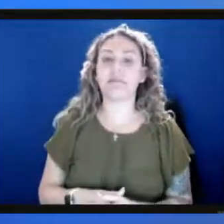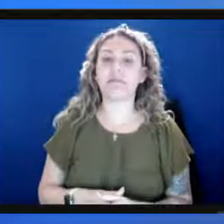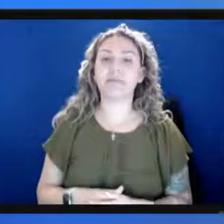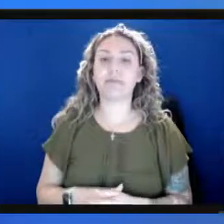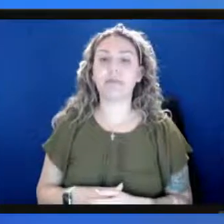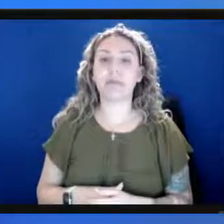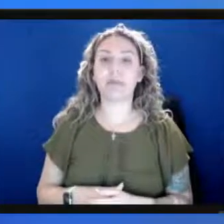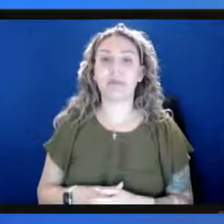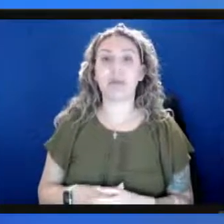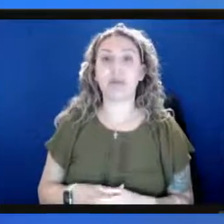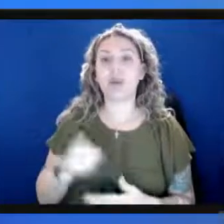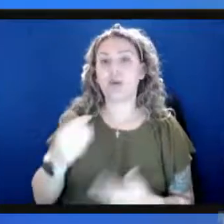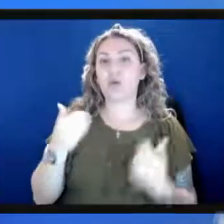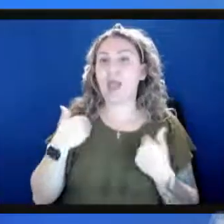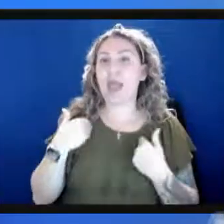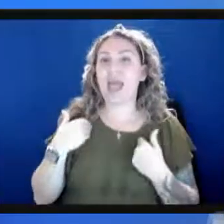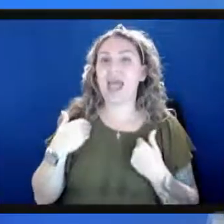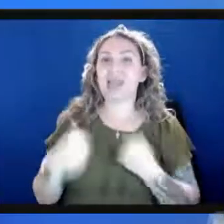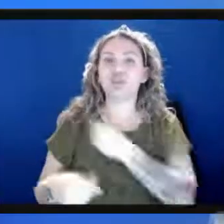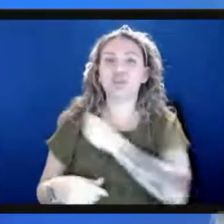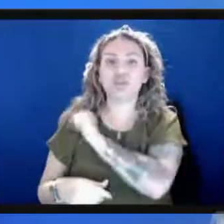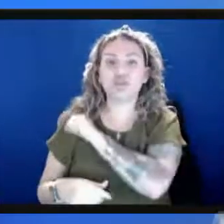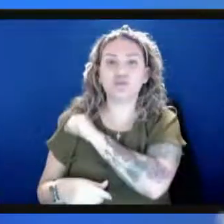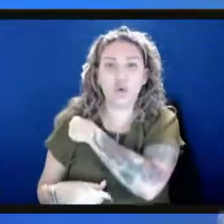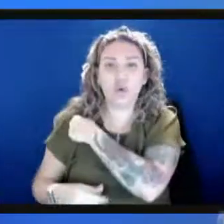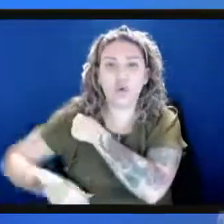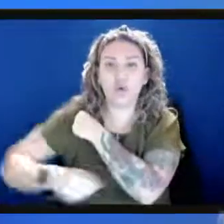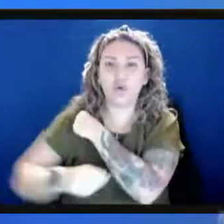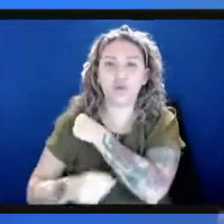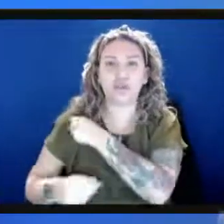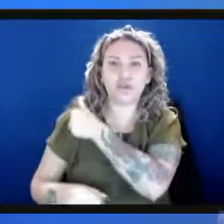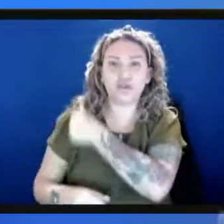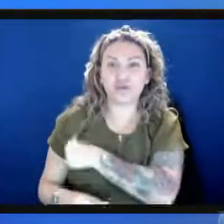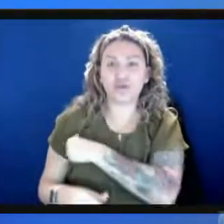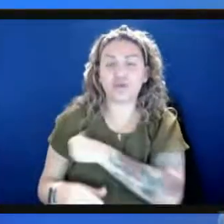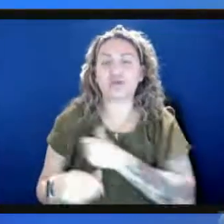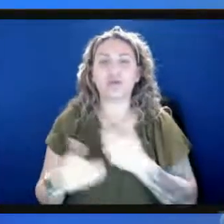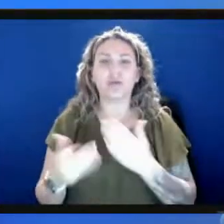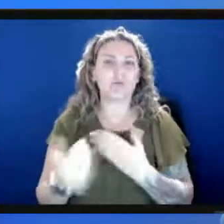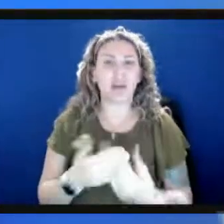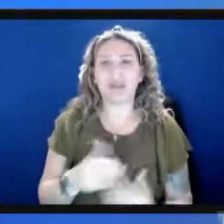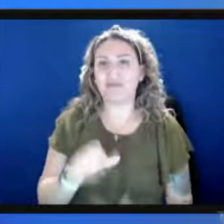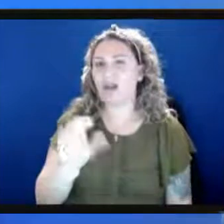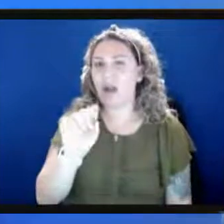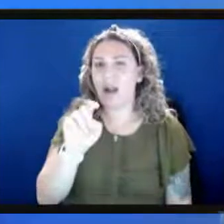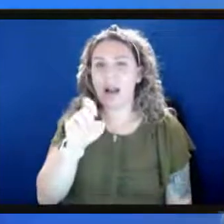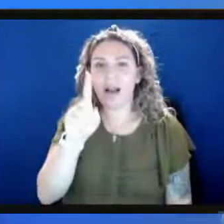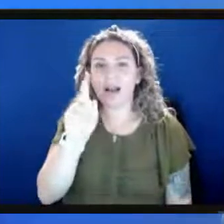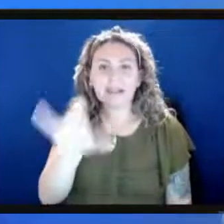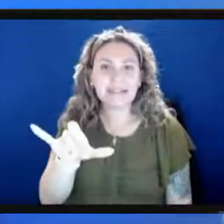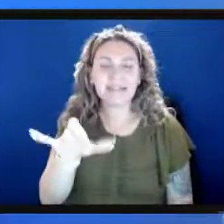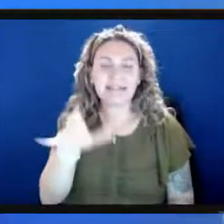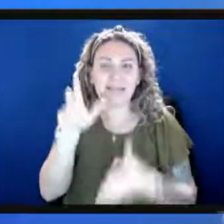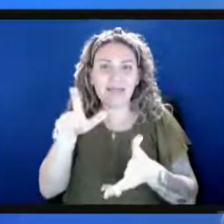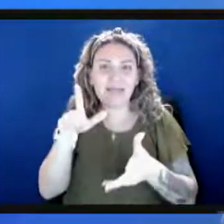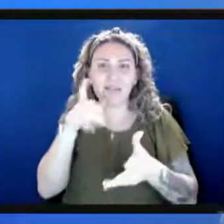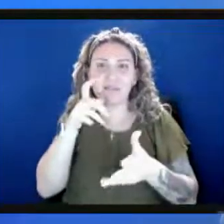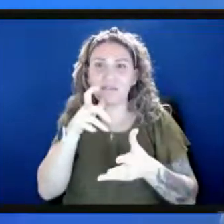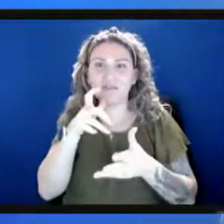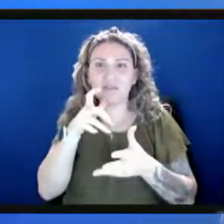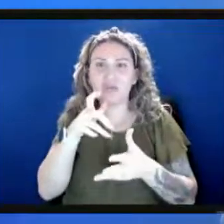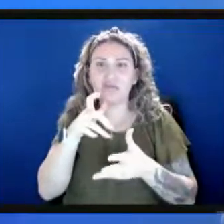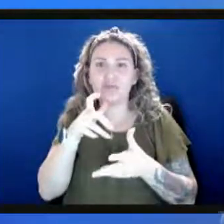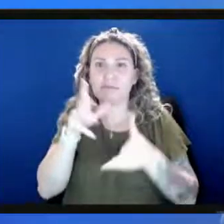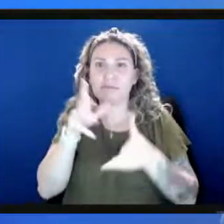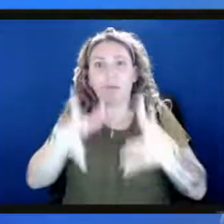shoulder surgery and you have some sort of oxy whatever and it's left over, don't have it sitting in a bottle in your cabinet. If